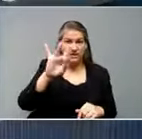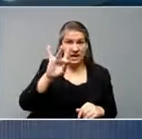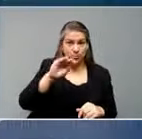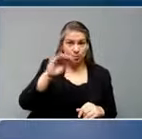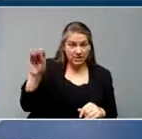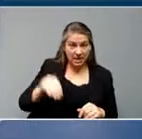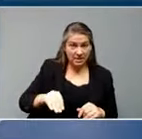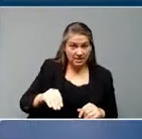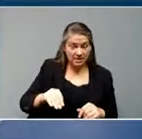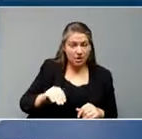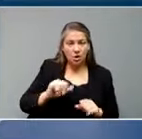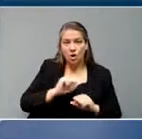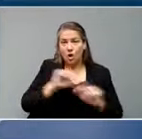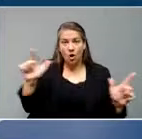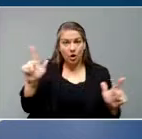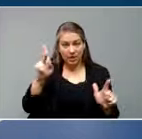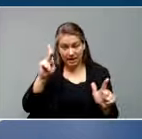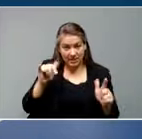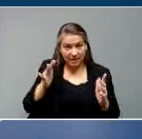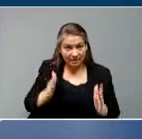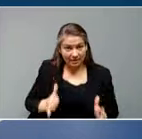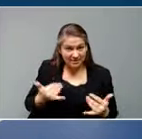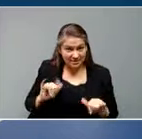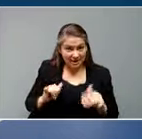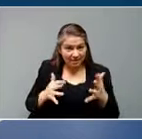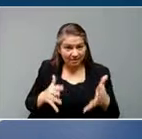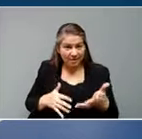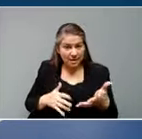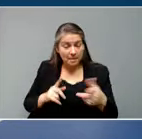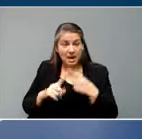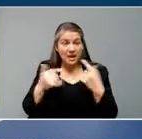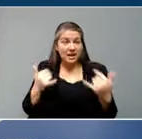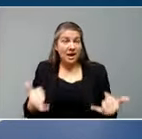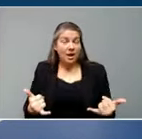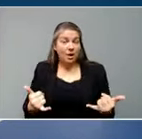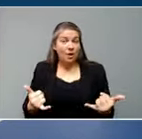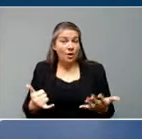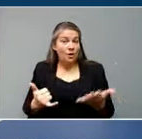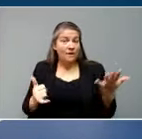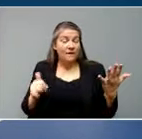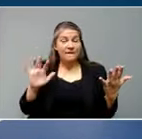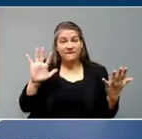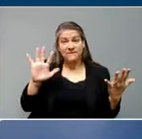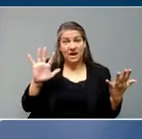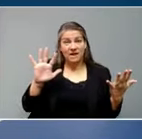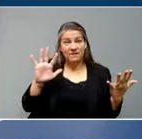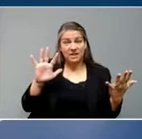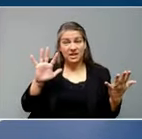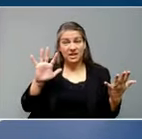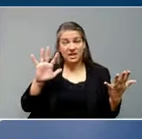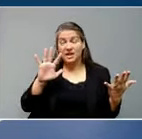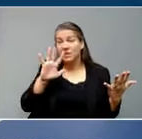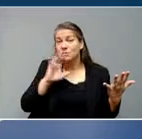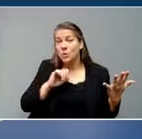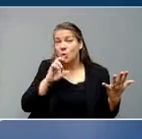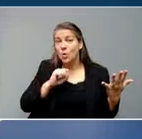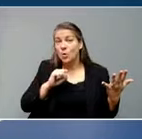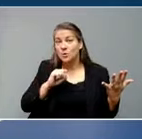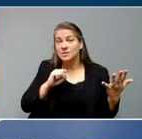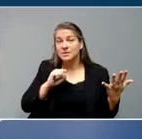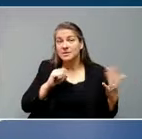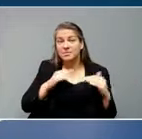all Kentuckians, but of those now eligible, 5 years and older, ticked up 1%